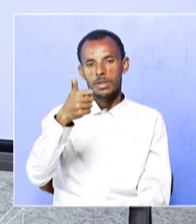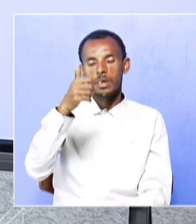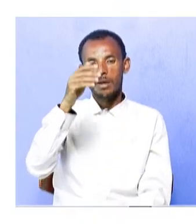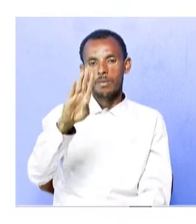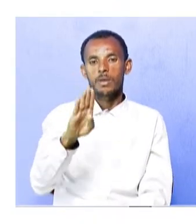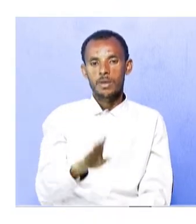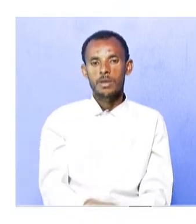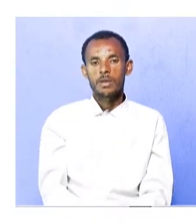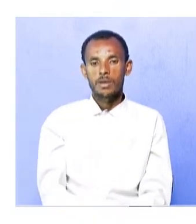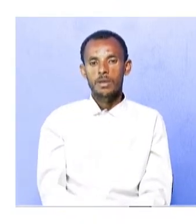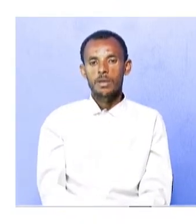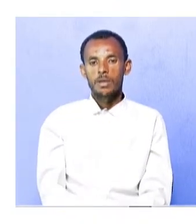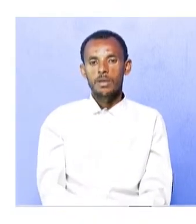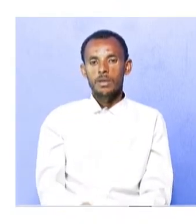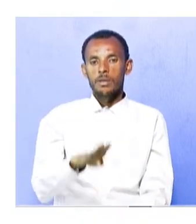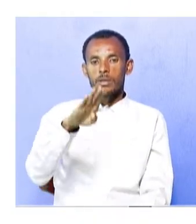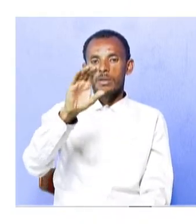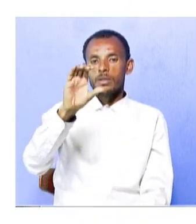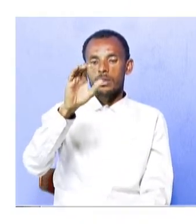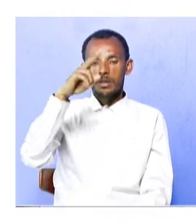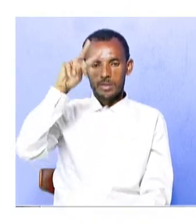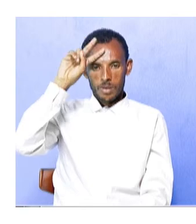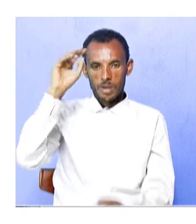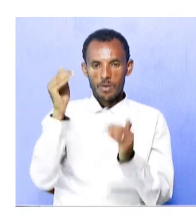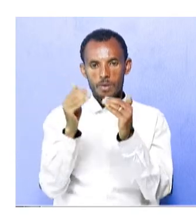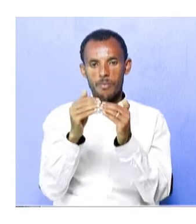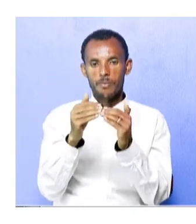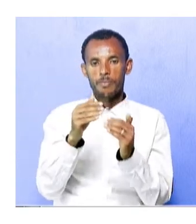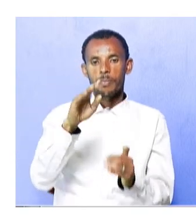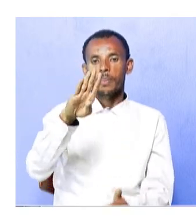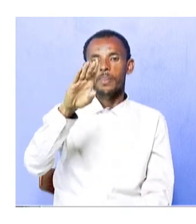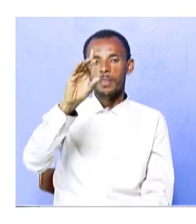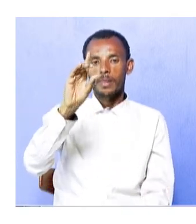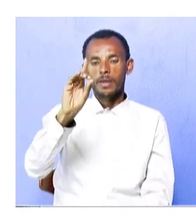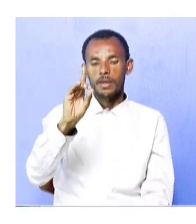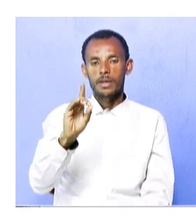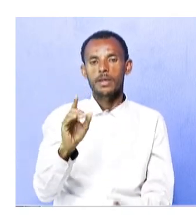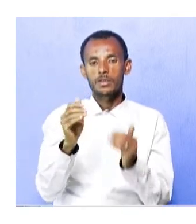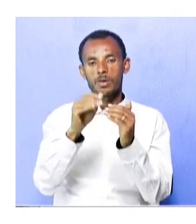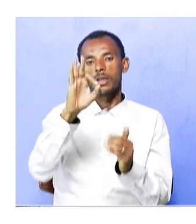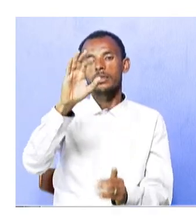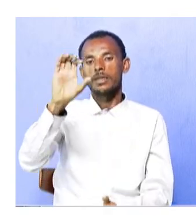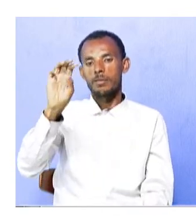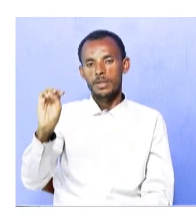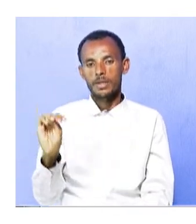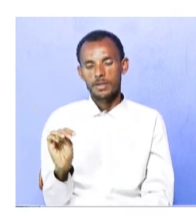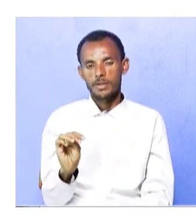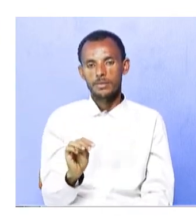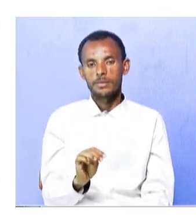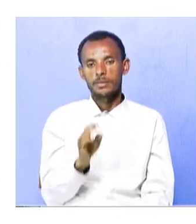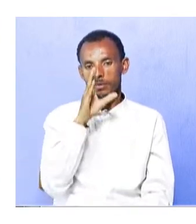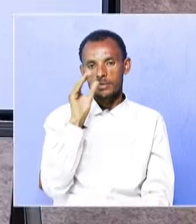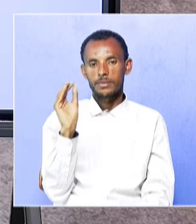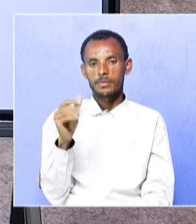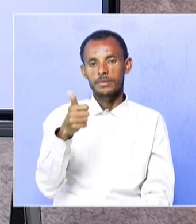Okay, BC square is equal to BD is 9 centimeter,